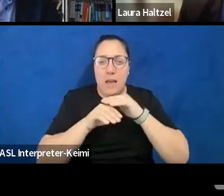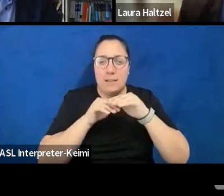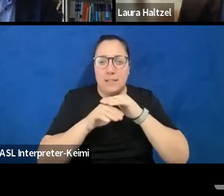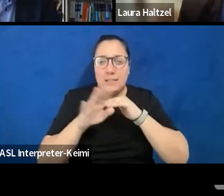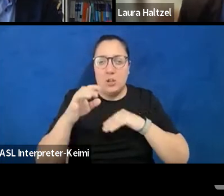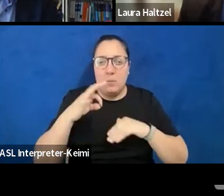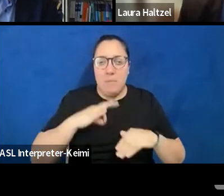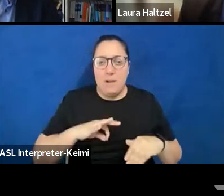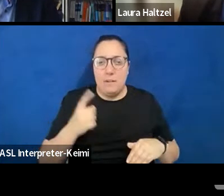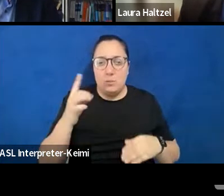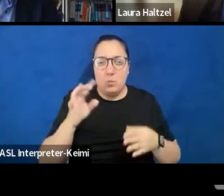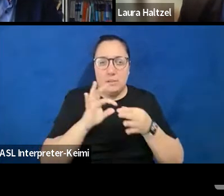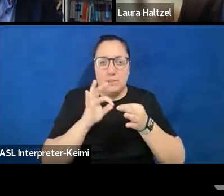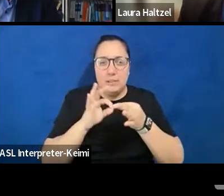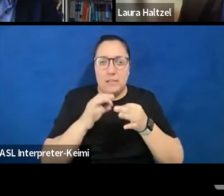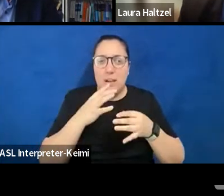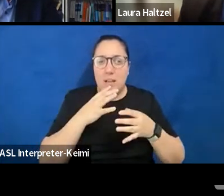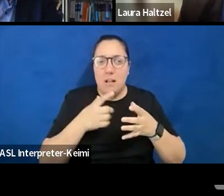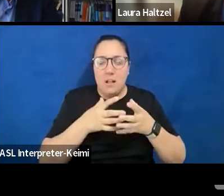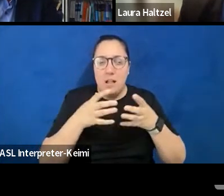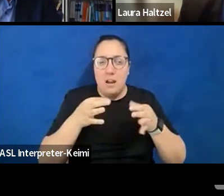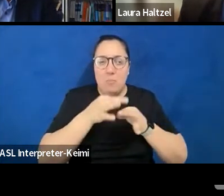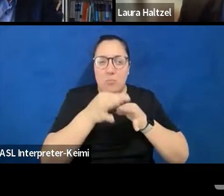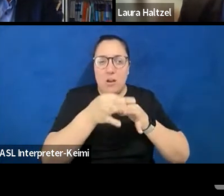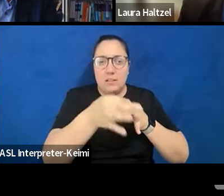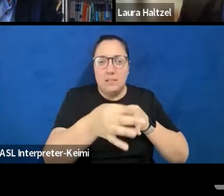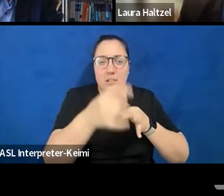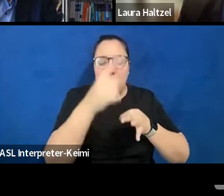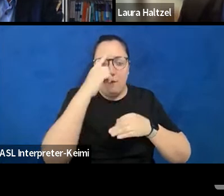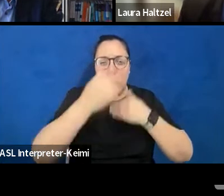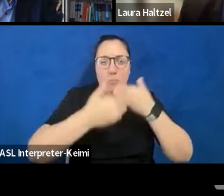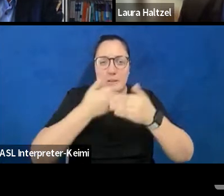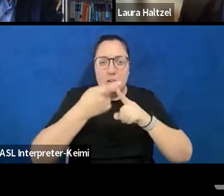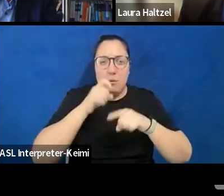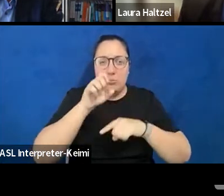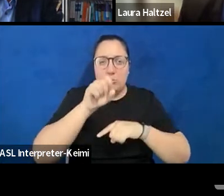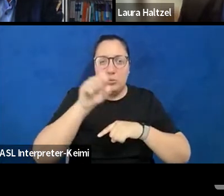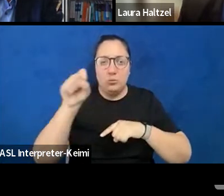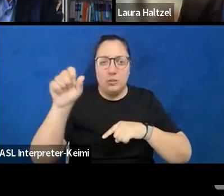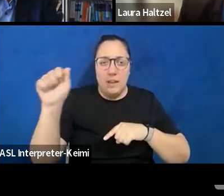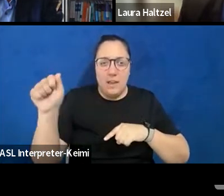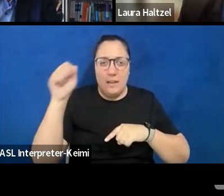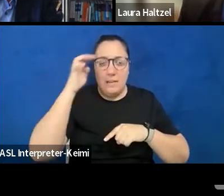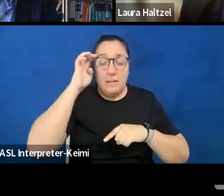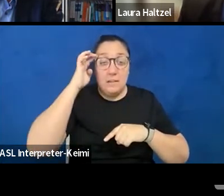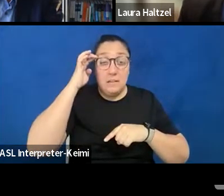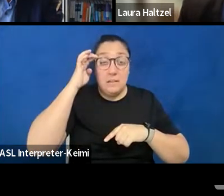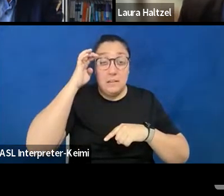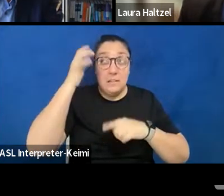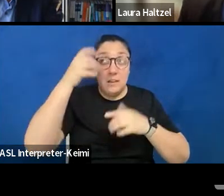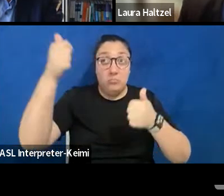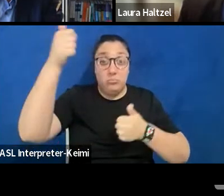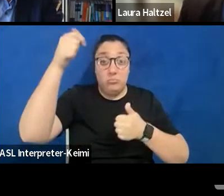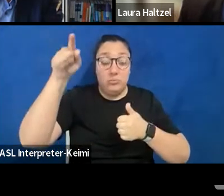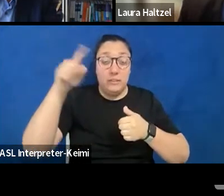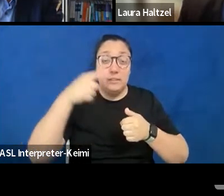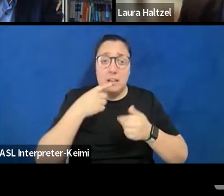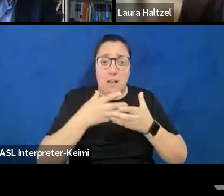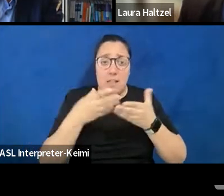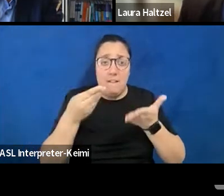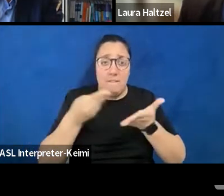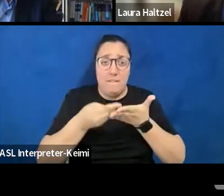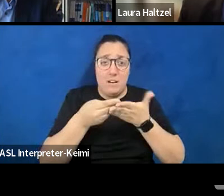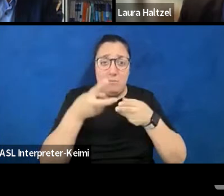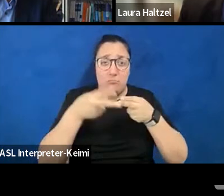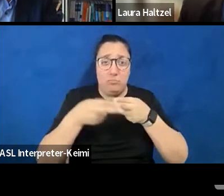Someone mentioned that there's been a lot of delays in processing from the Social Security Administration. The administration has seen funding cut a